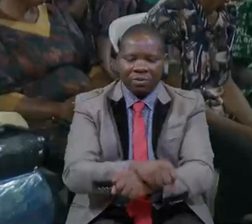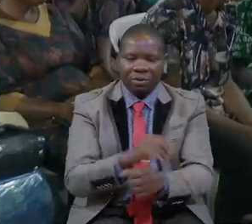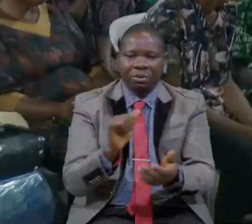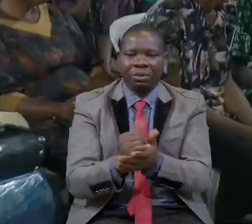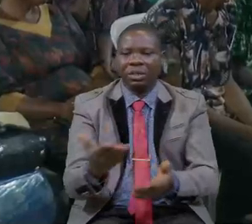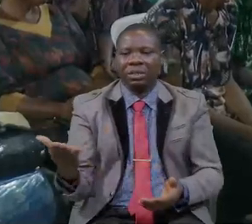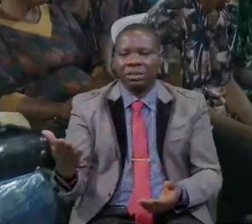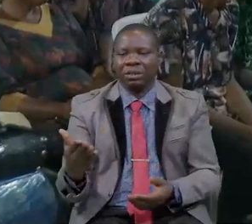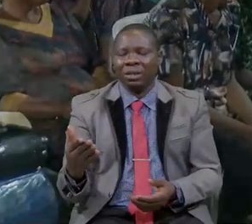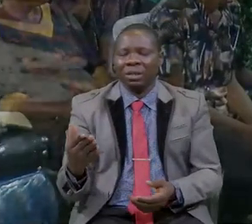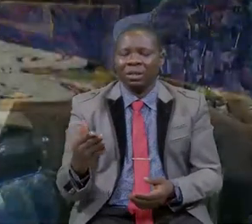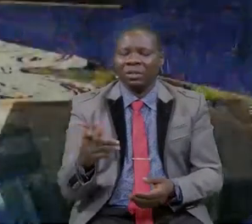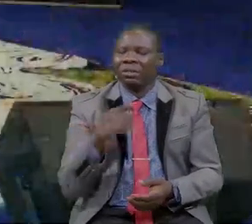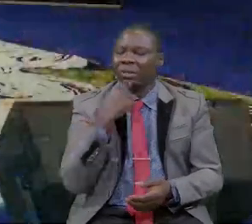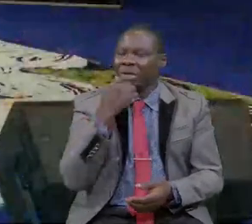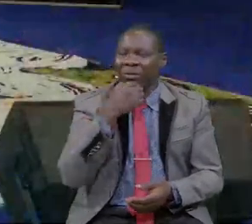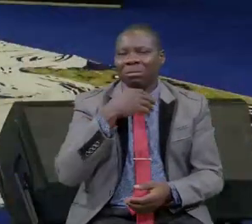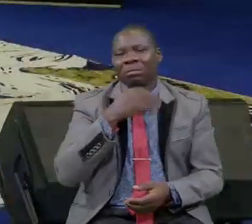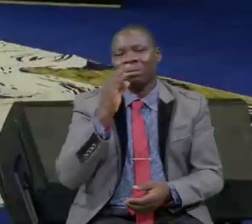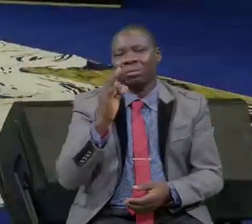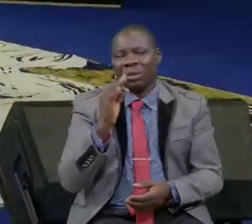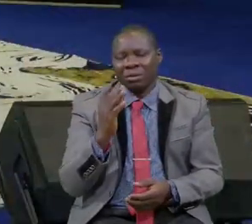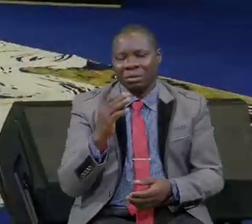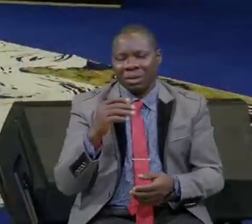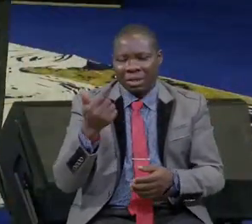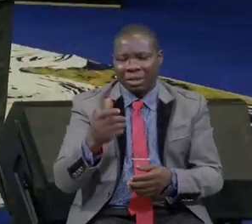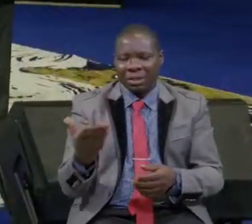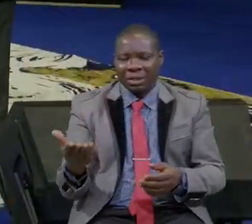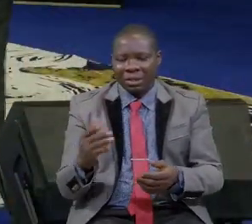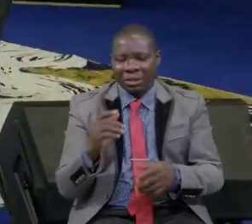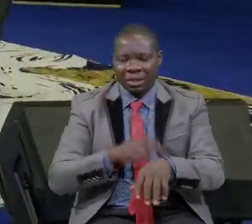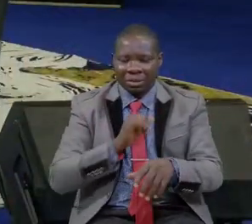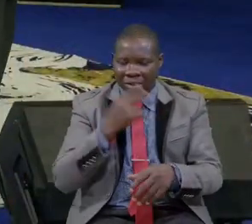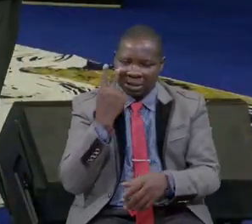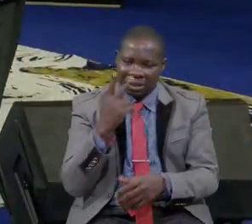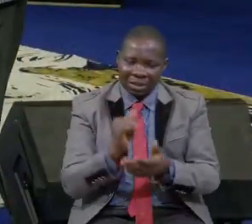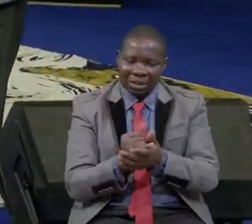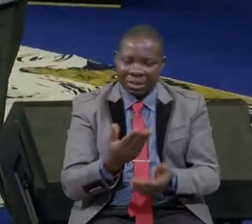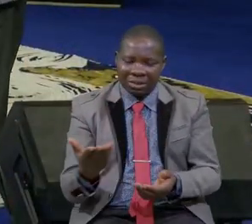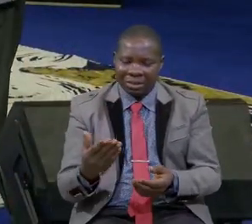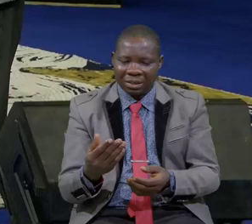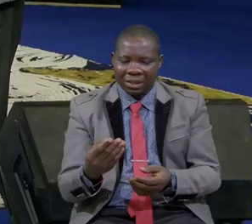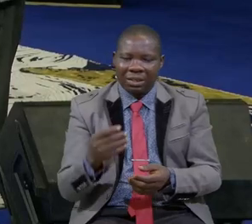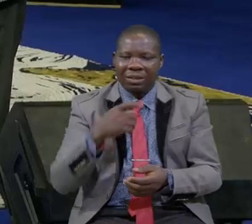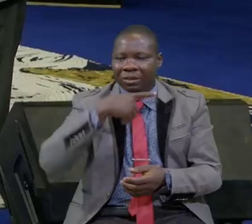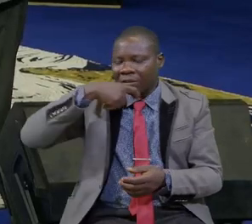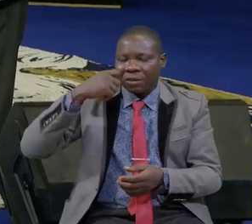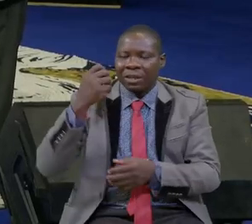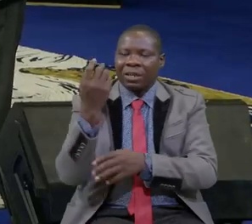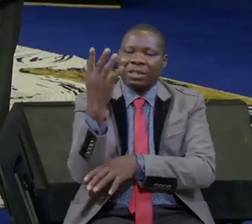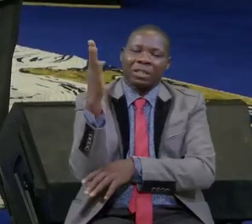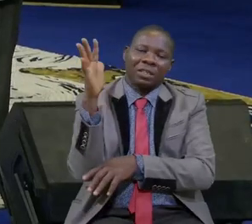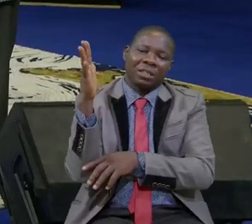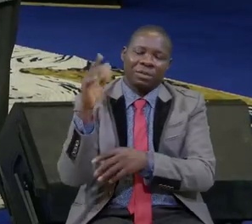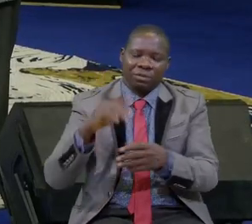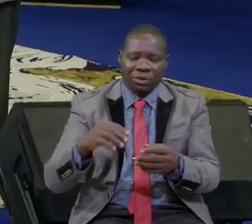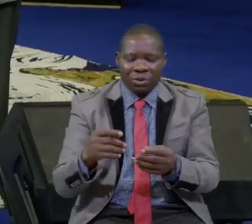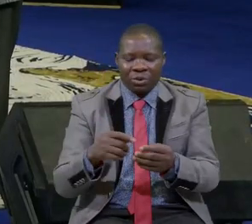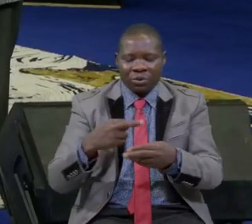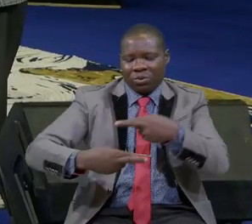problem is anytime I see that thing rolled together, dry leaves that they roll together with